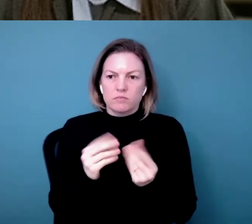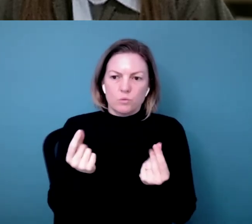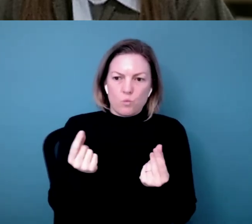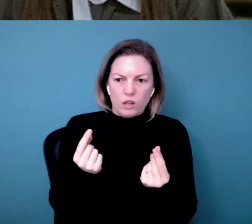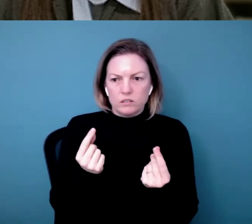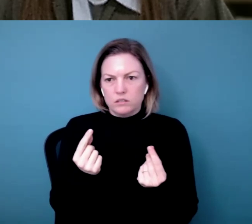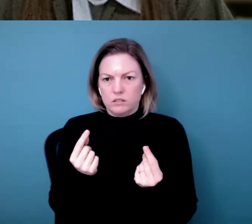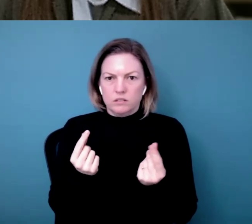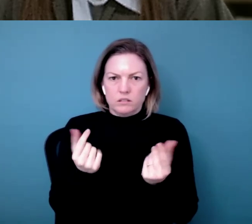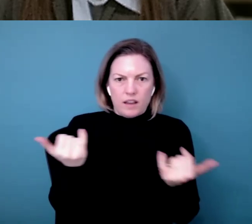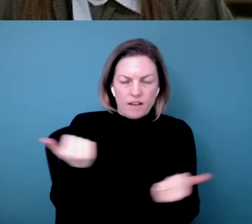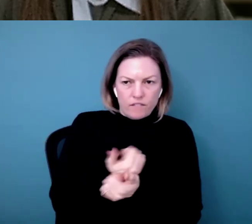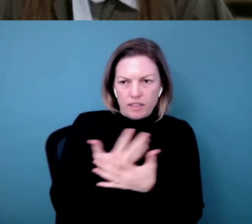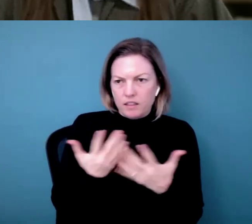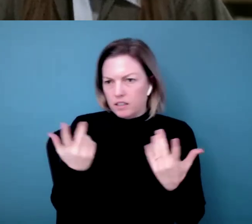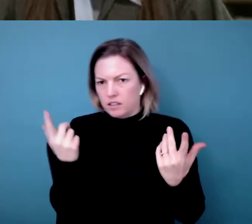land is now would be really helpful.